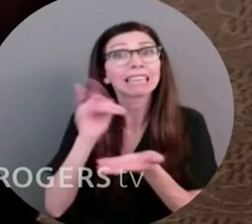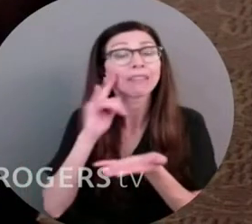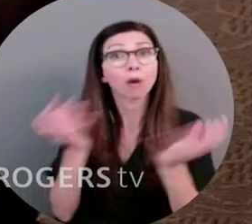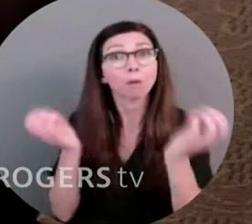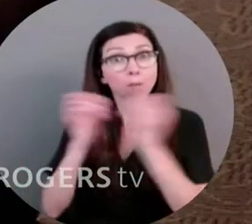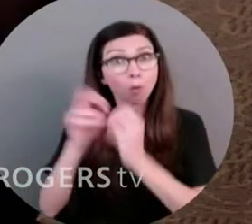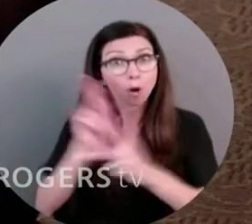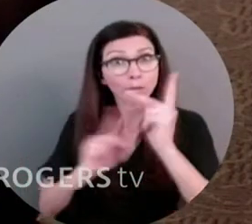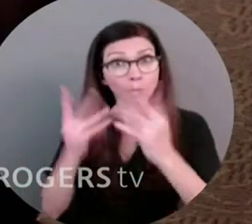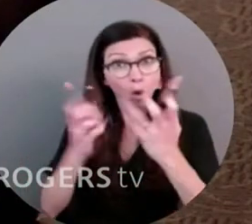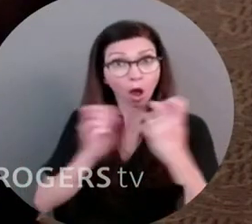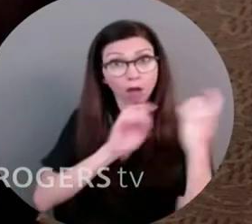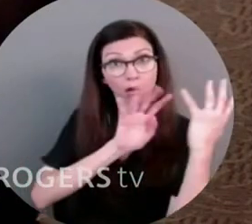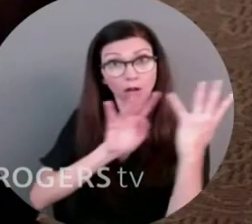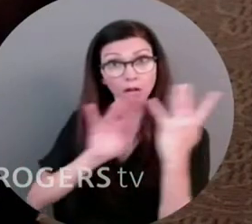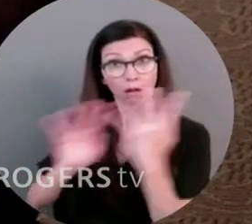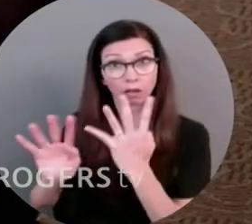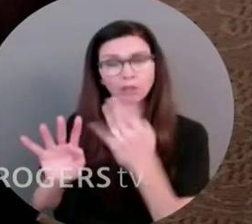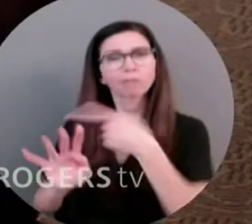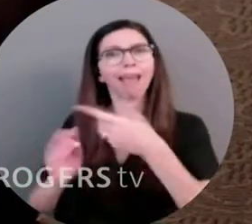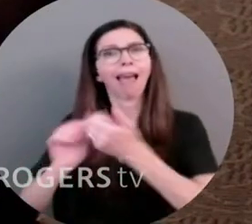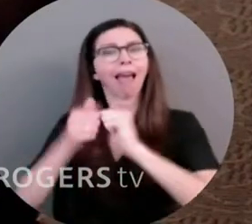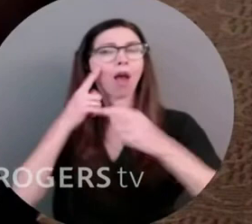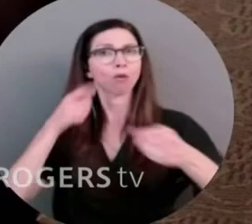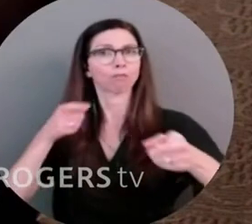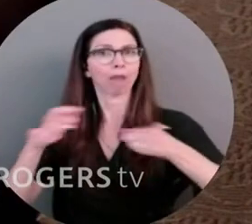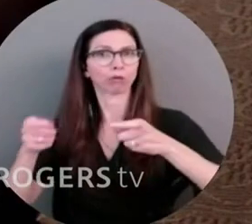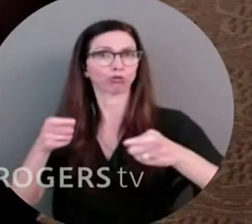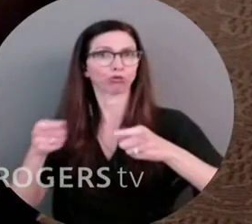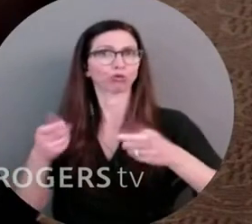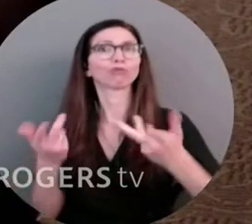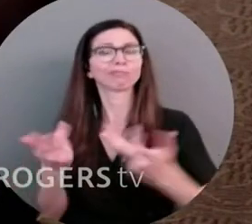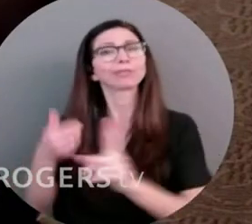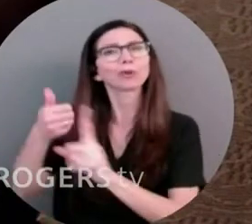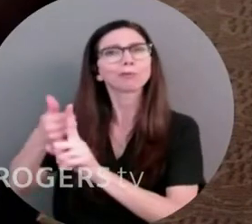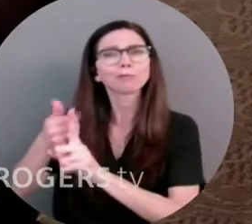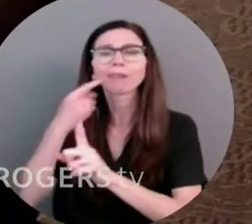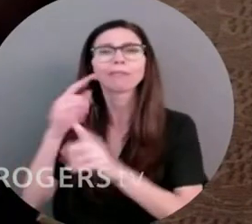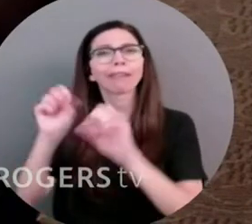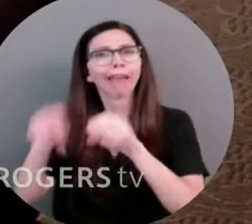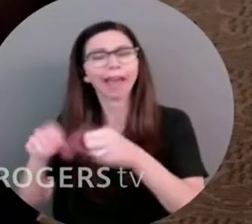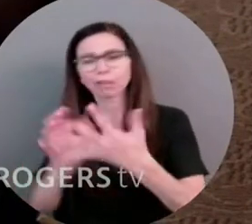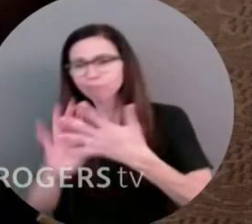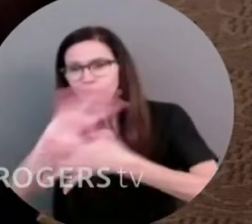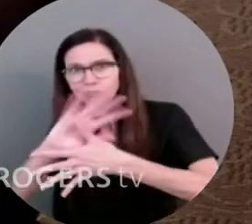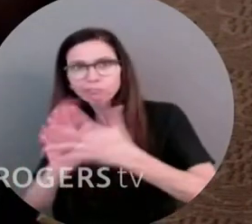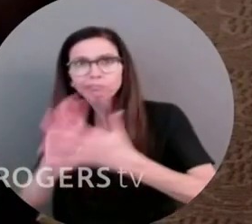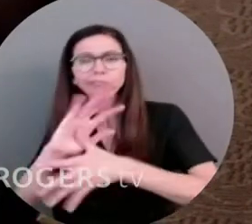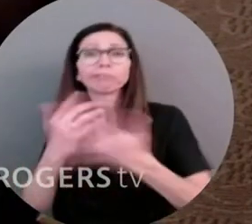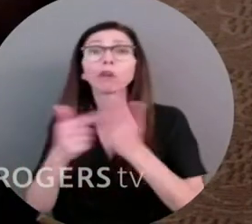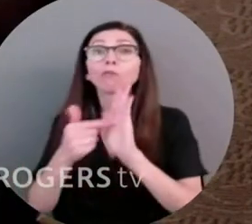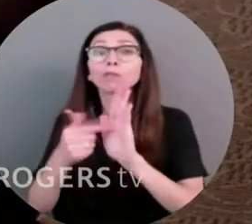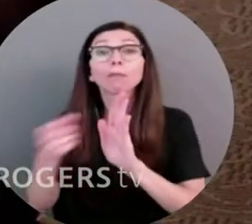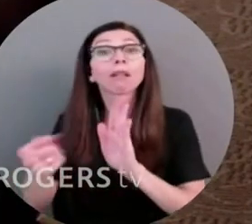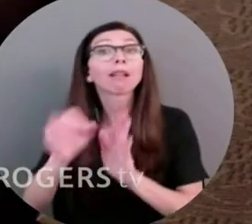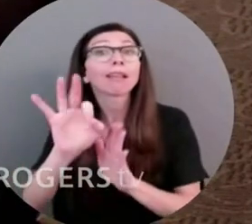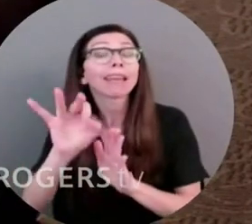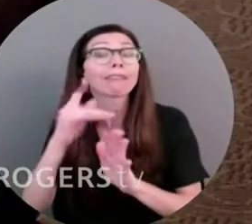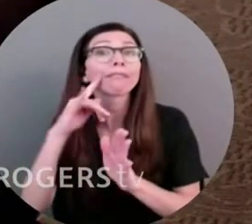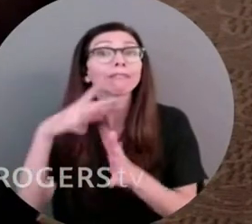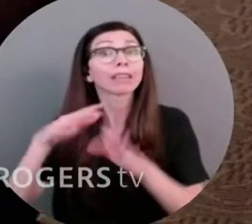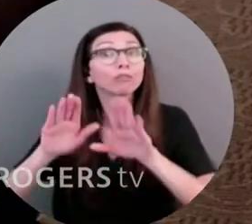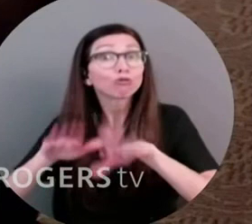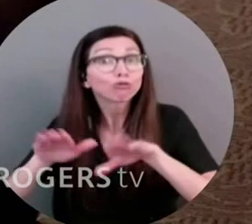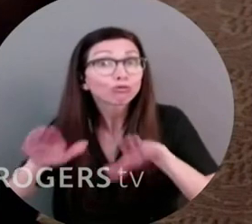centers. They're prioritizing if they need to. They're making sure people who are vulnerable, children, aren't waiting in line in the